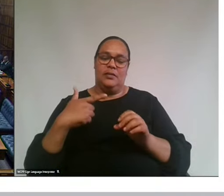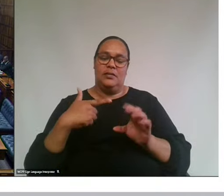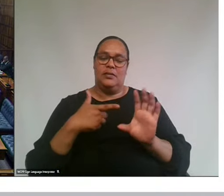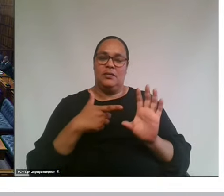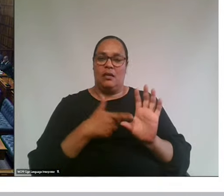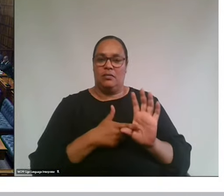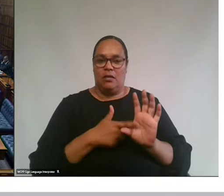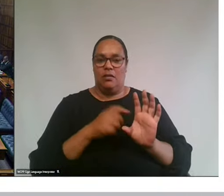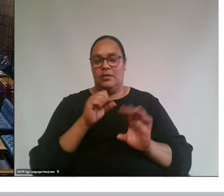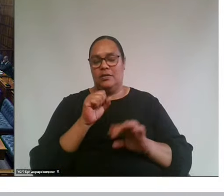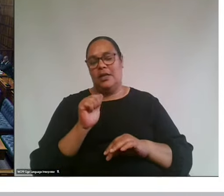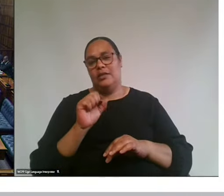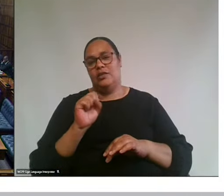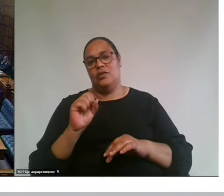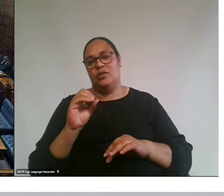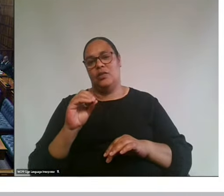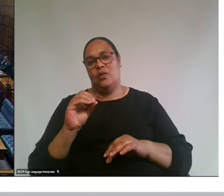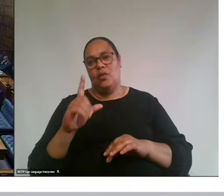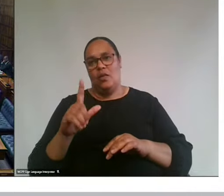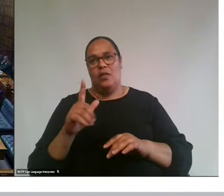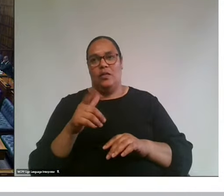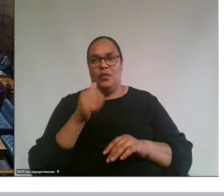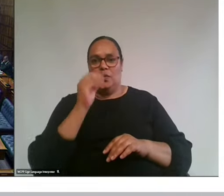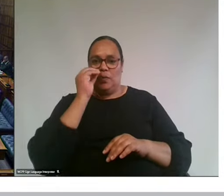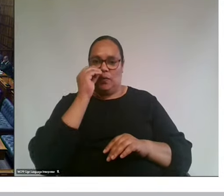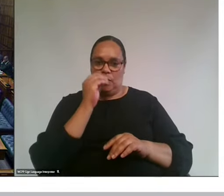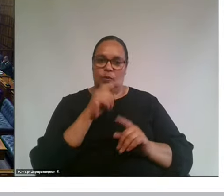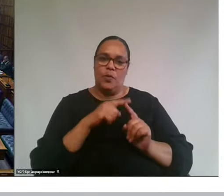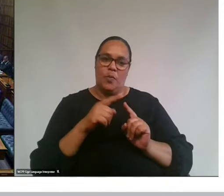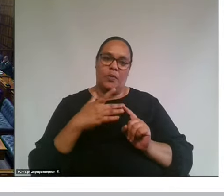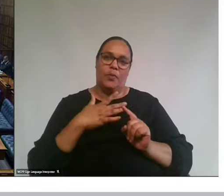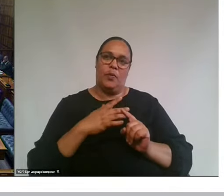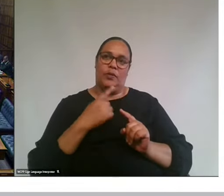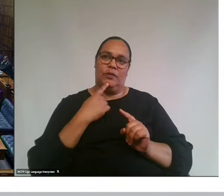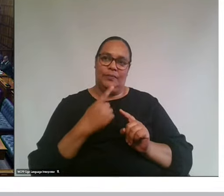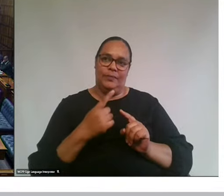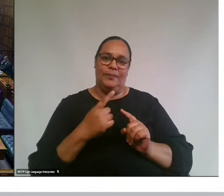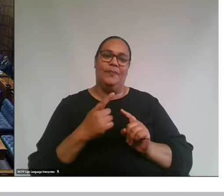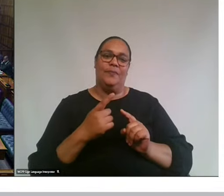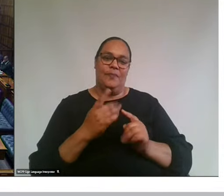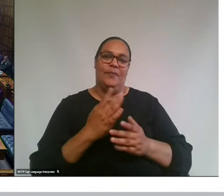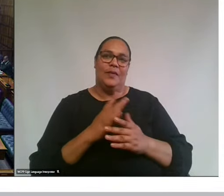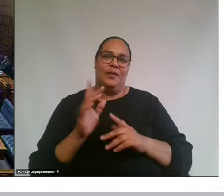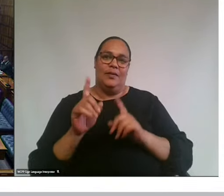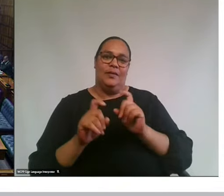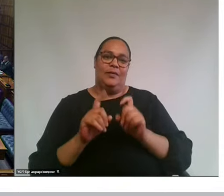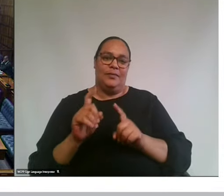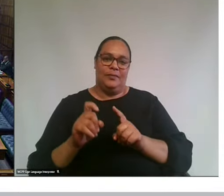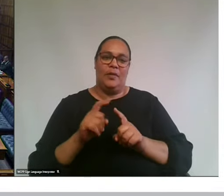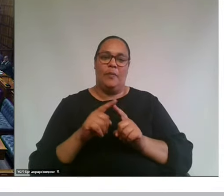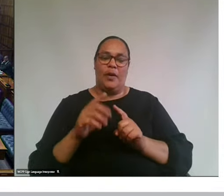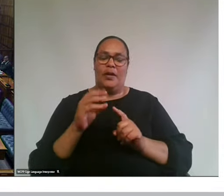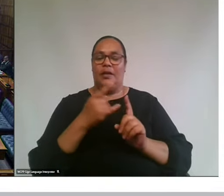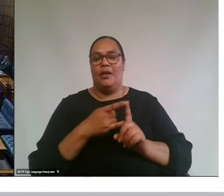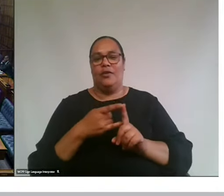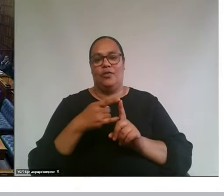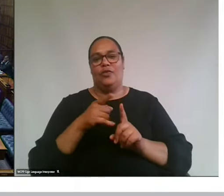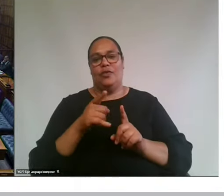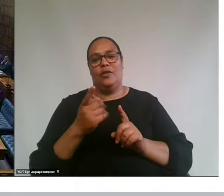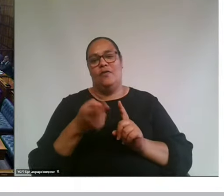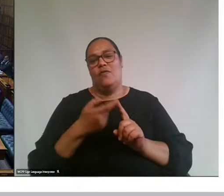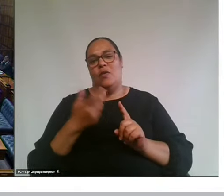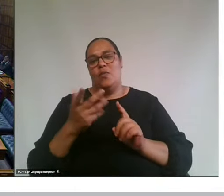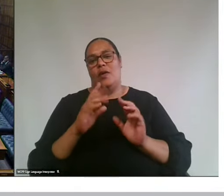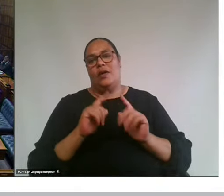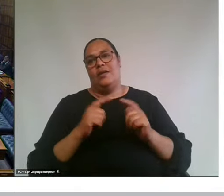um it is really great news and I want to say I think there's a couple of questions related to hydrogen in in in in from from from